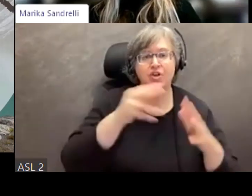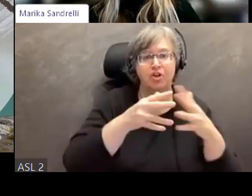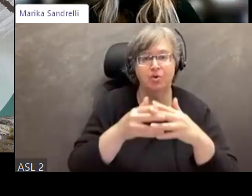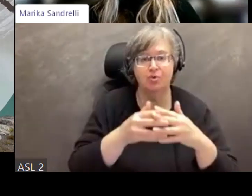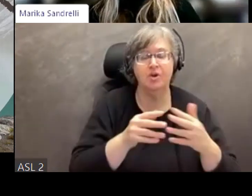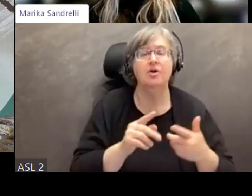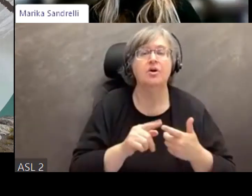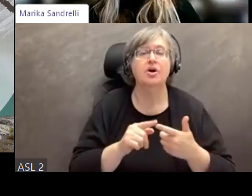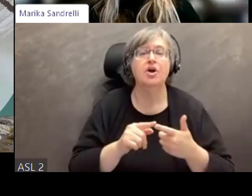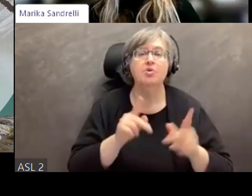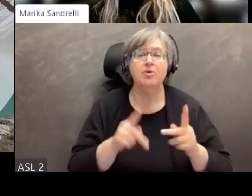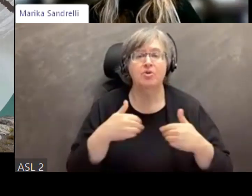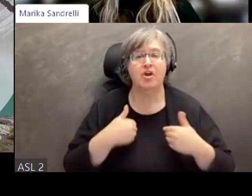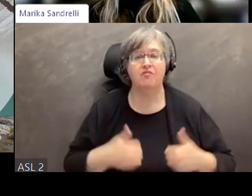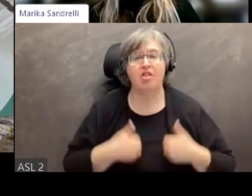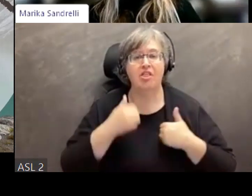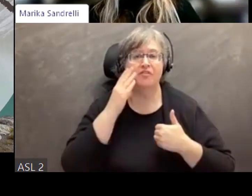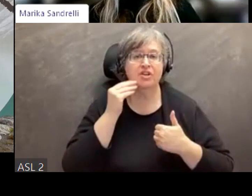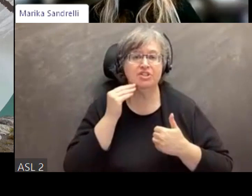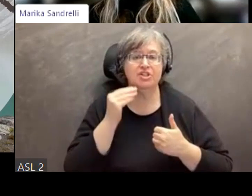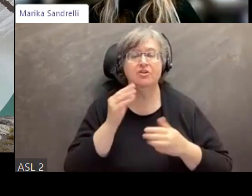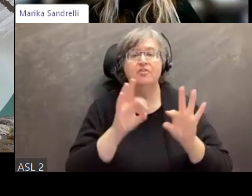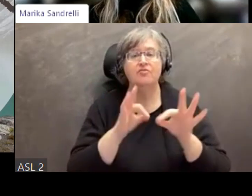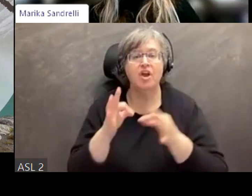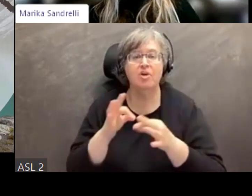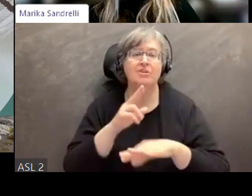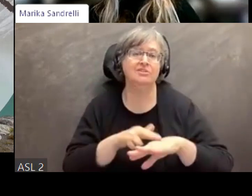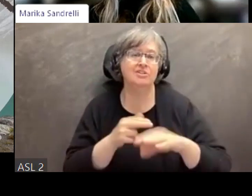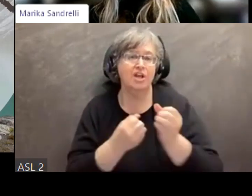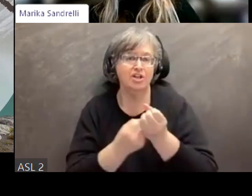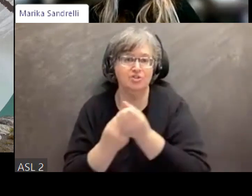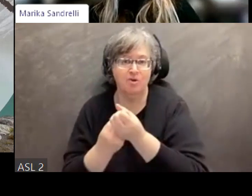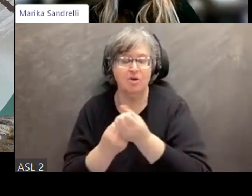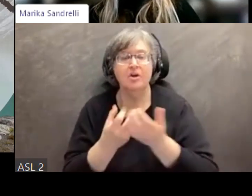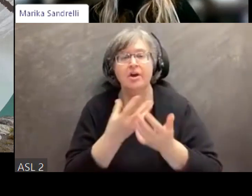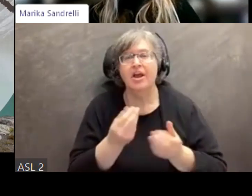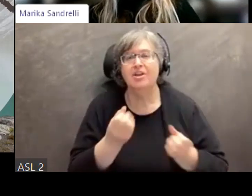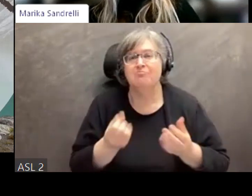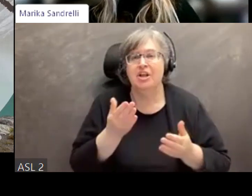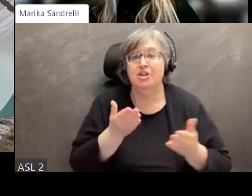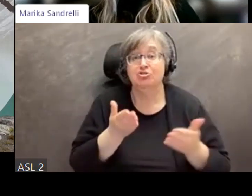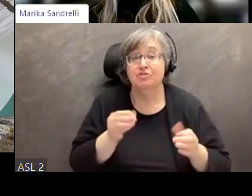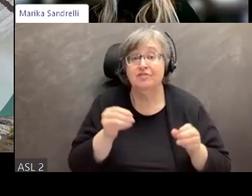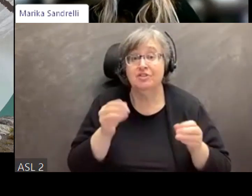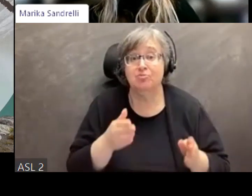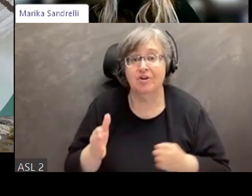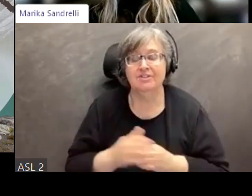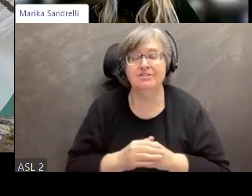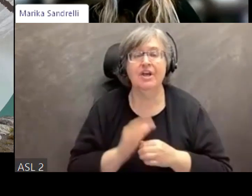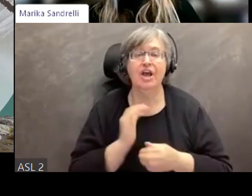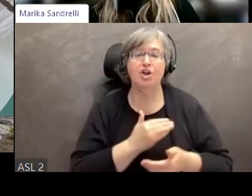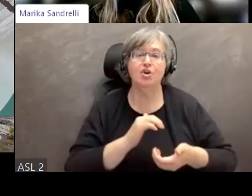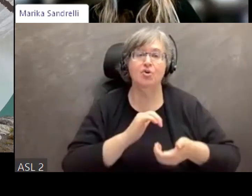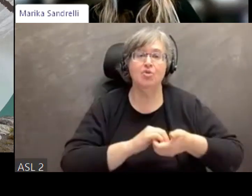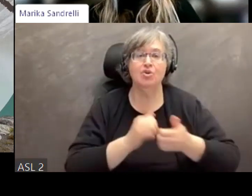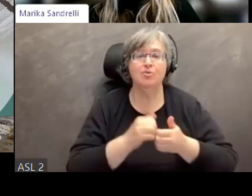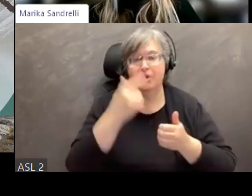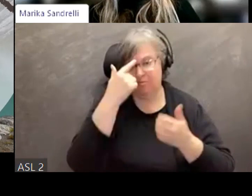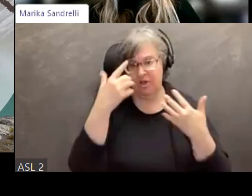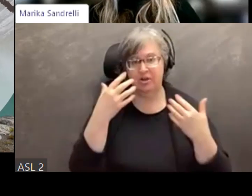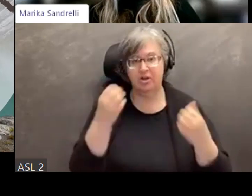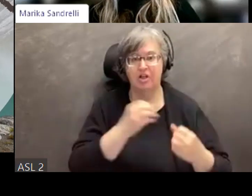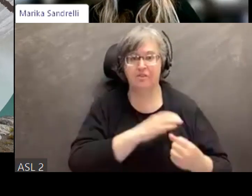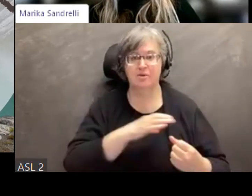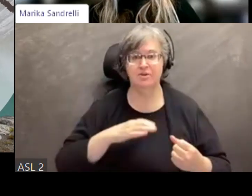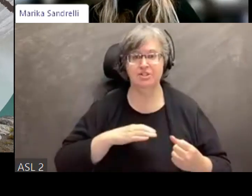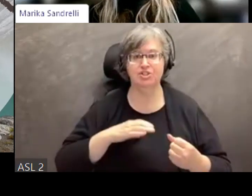America. We work with people with living experience and families and natural supports, and a lot of service providers. And our partnership with the